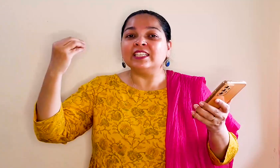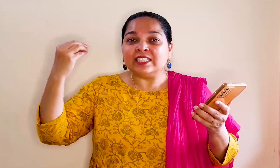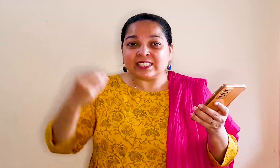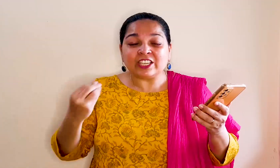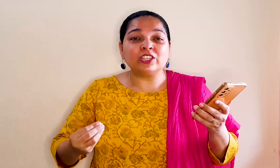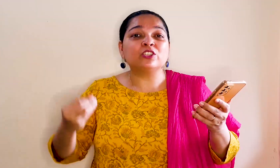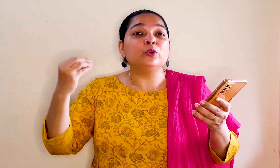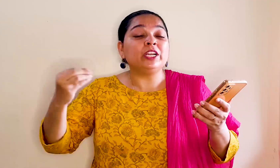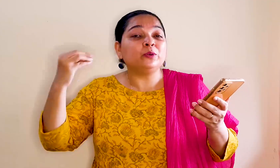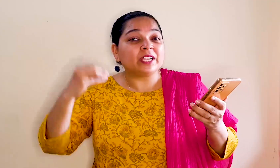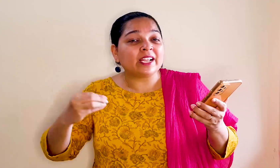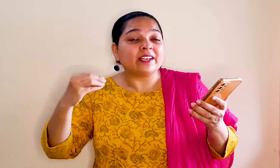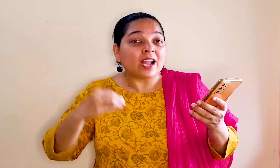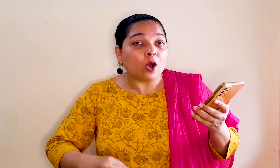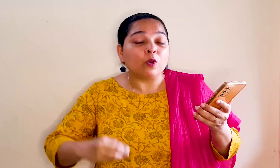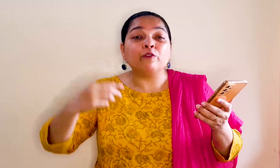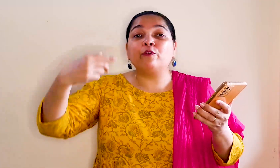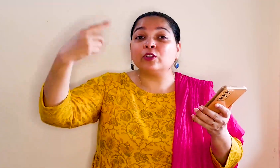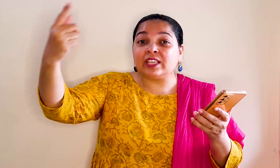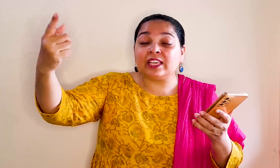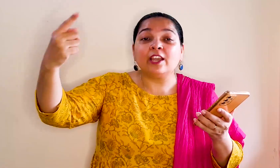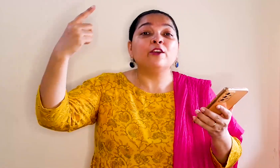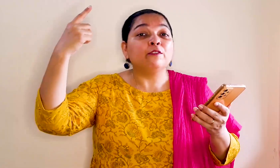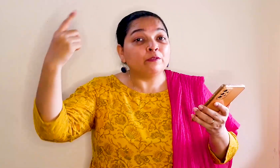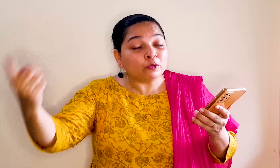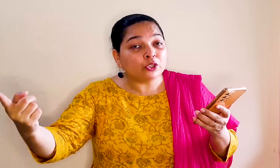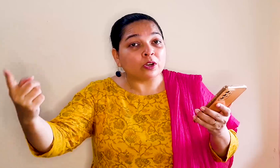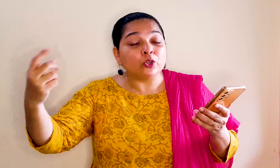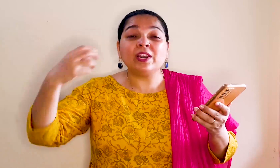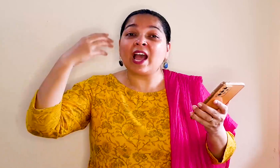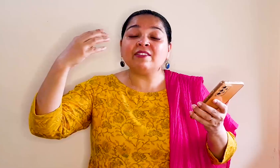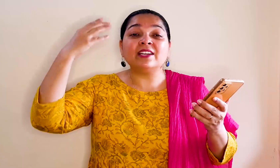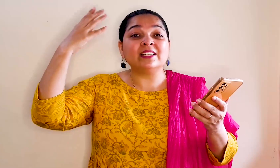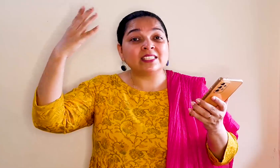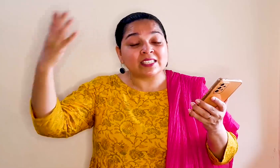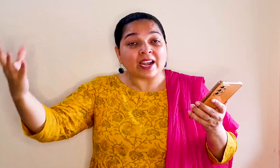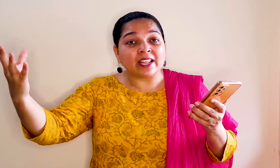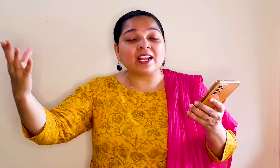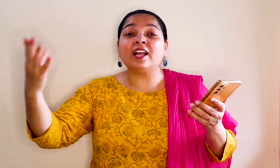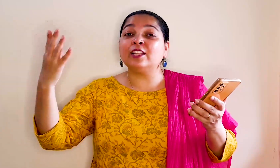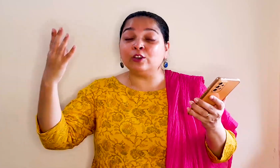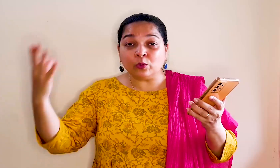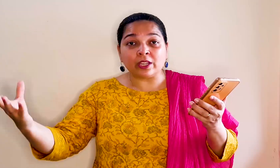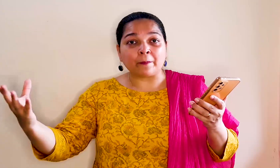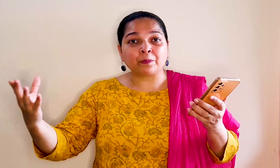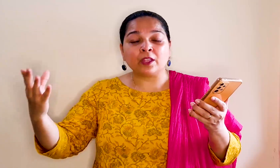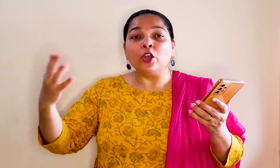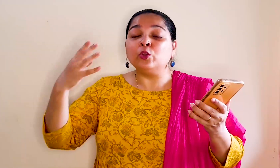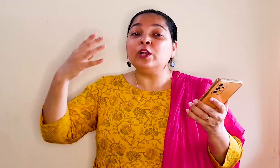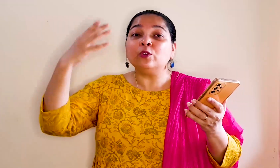what decisions you need to take now for the future. You will have an understanding.